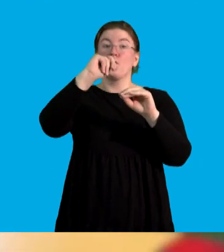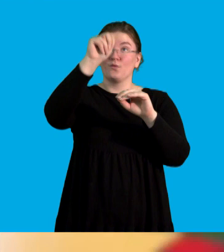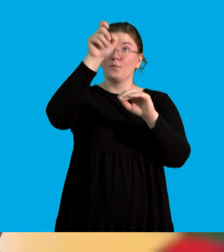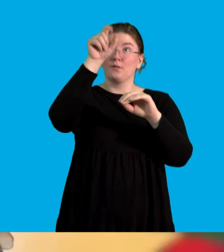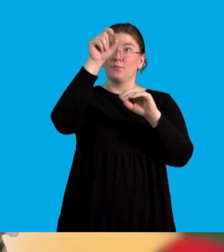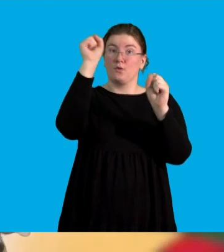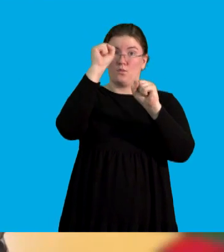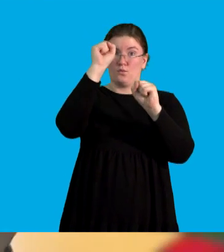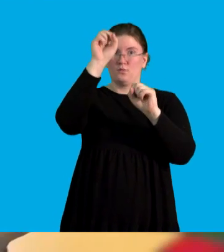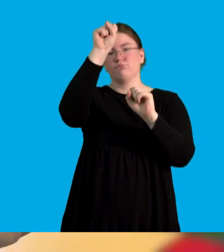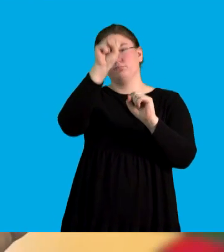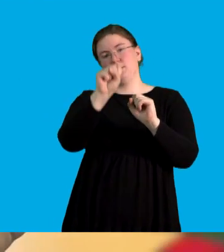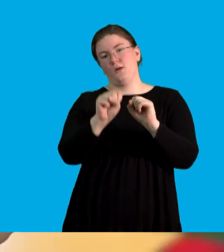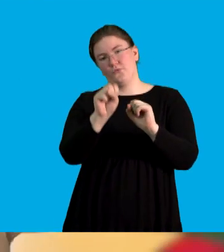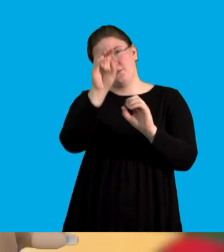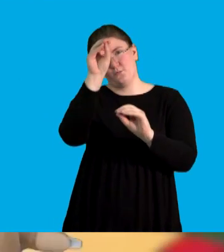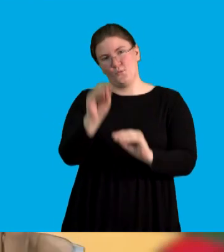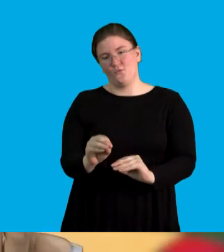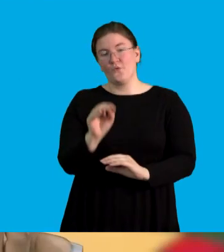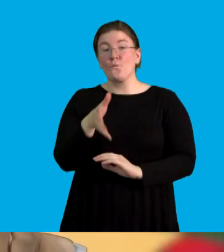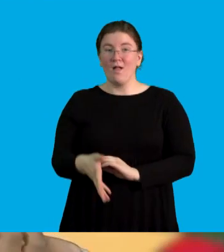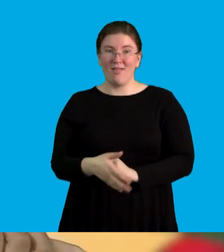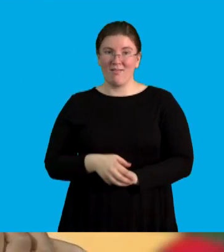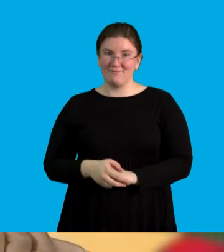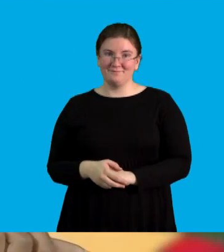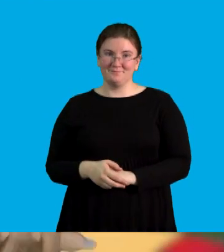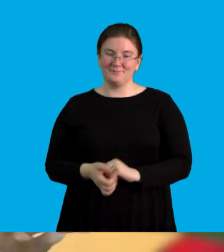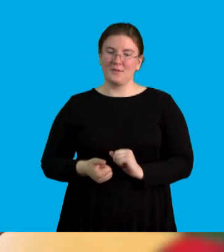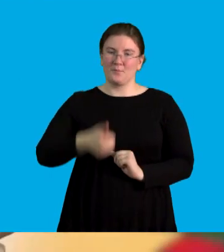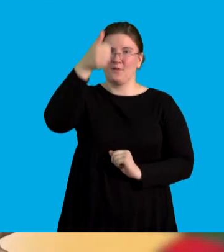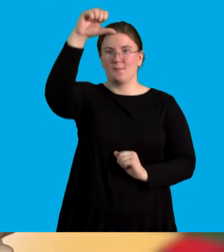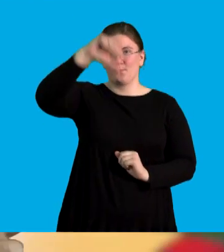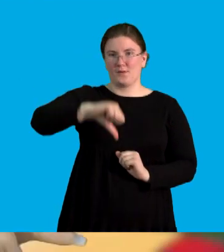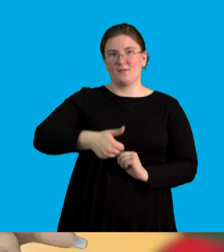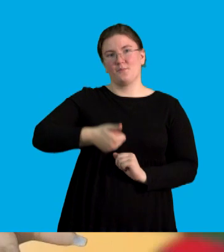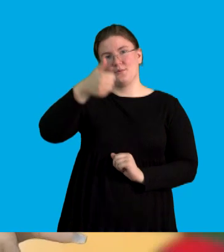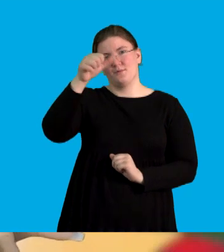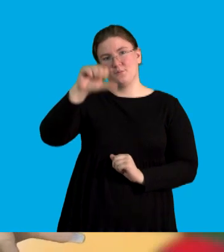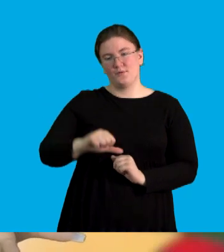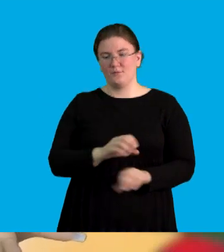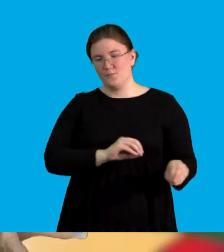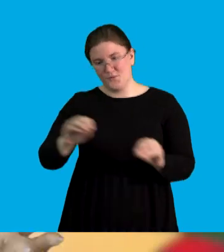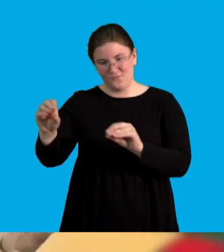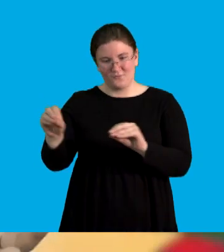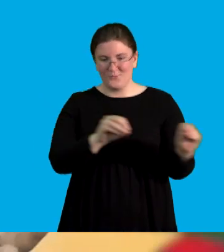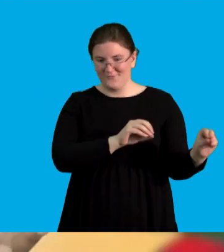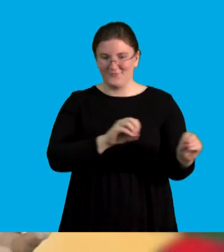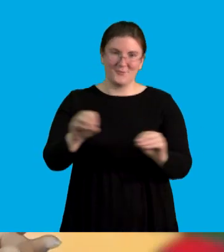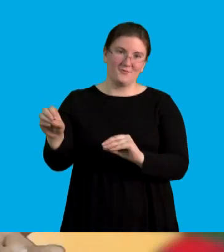Northern Hemisphere, that is when they will move south again. But that is also dependent on